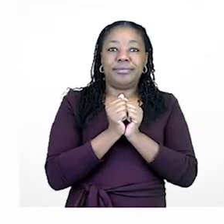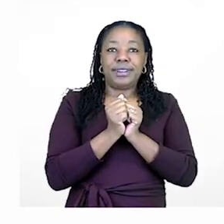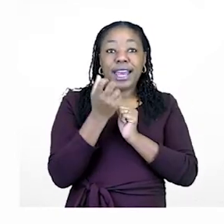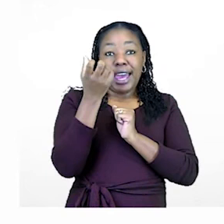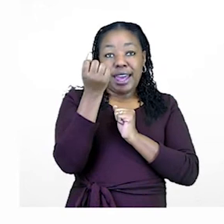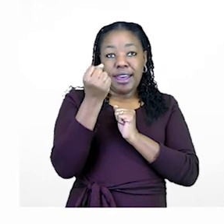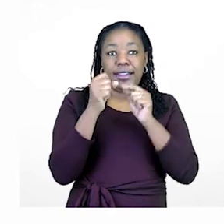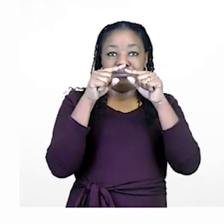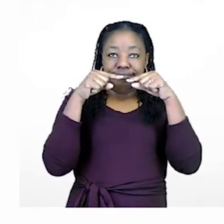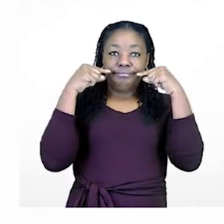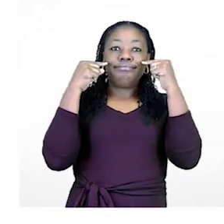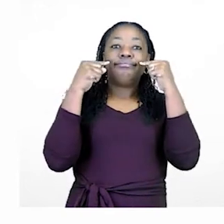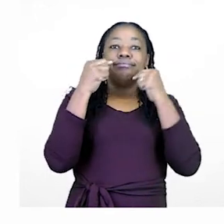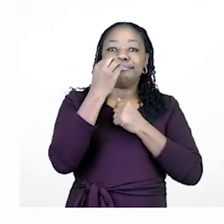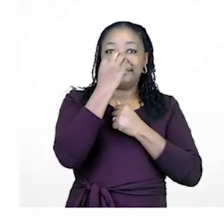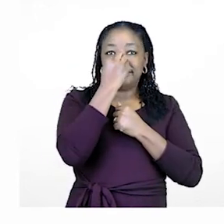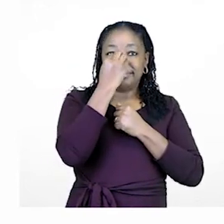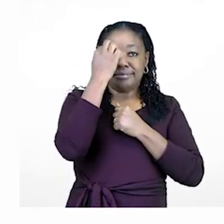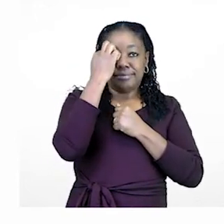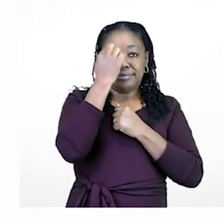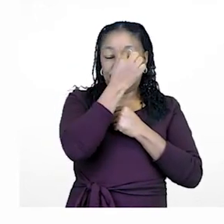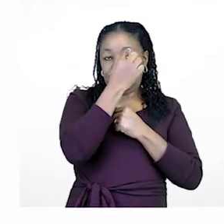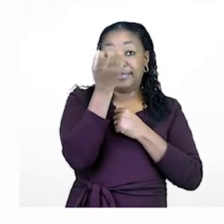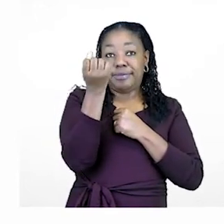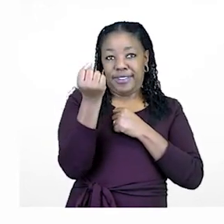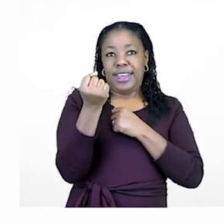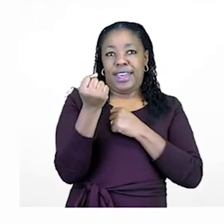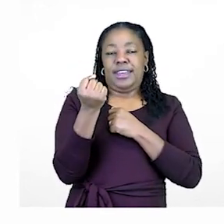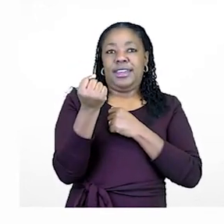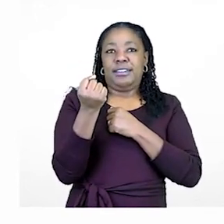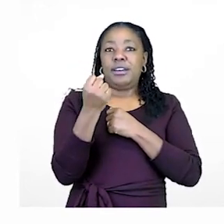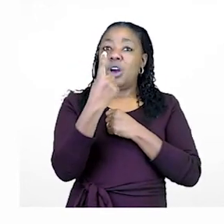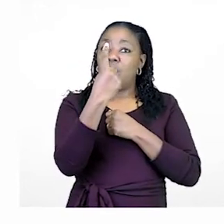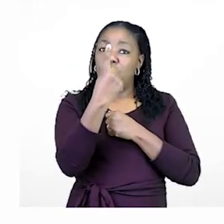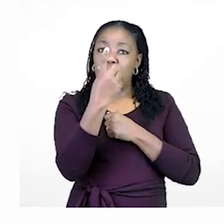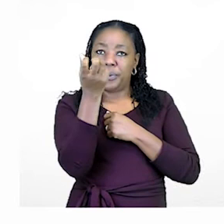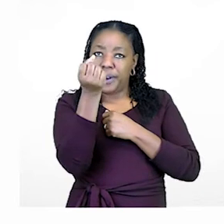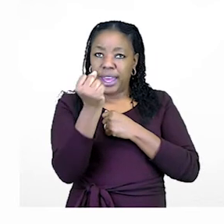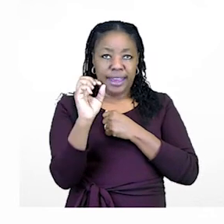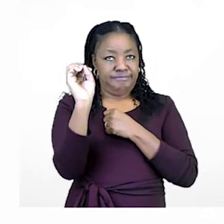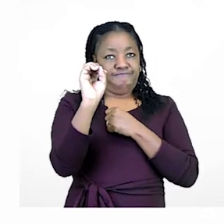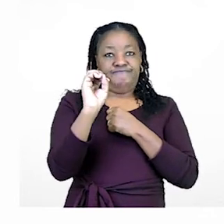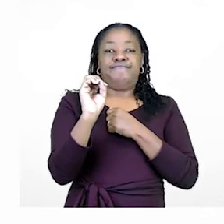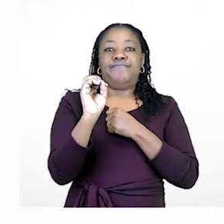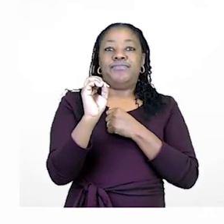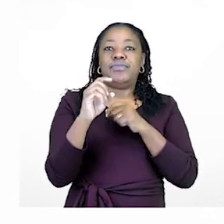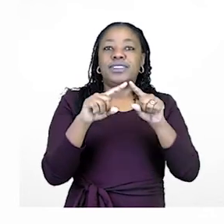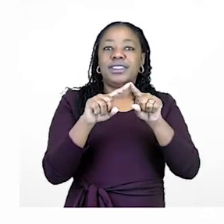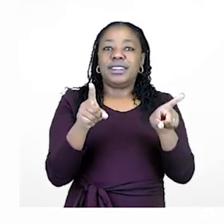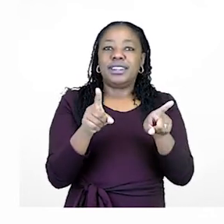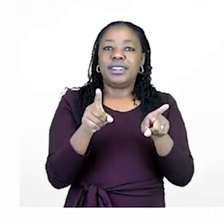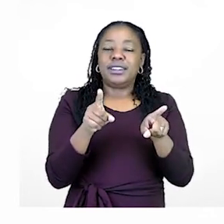a smile, a little nose, and some eyes, except for one of them. Can you see the star that is different from the